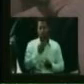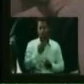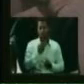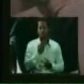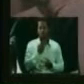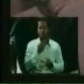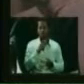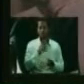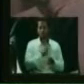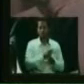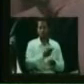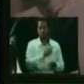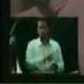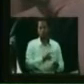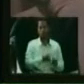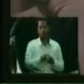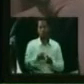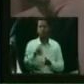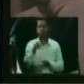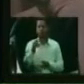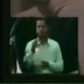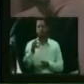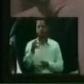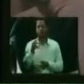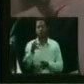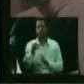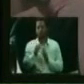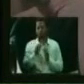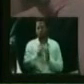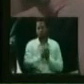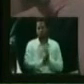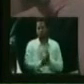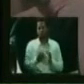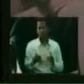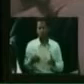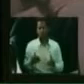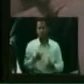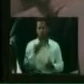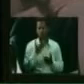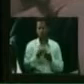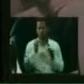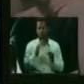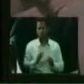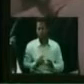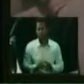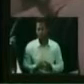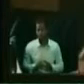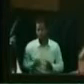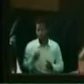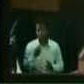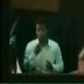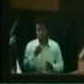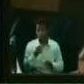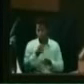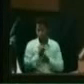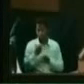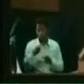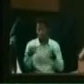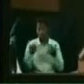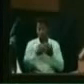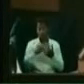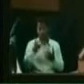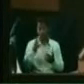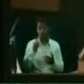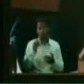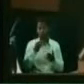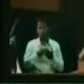to have access to the skills and abilities that she's brought to the table. Did she receive any matching grant money at her